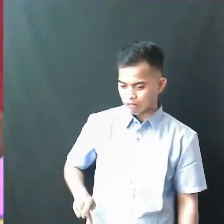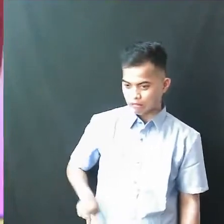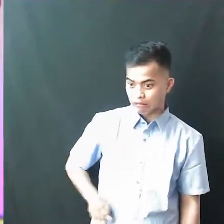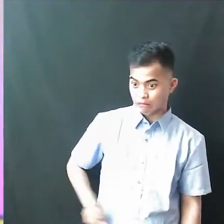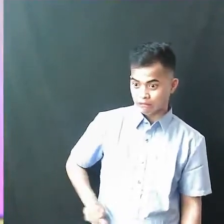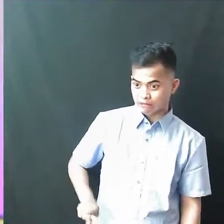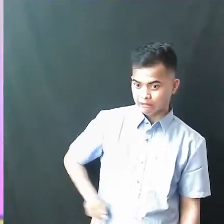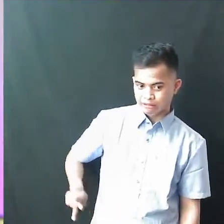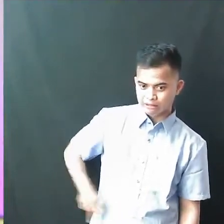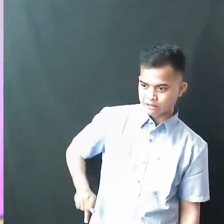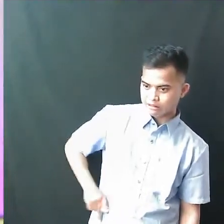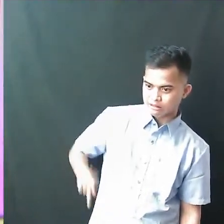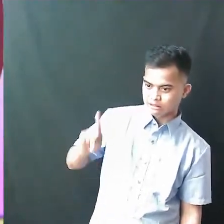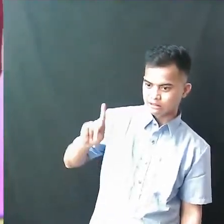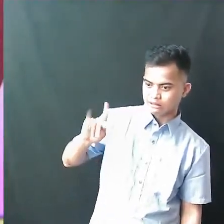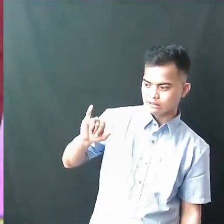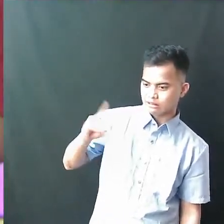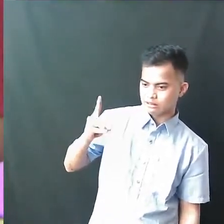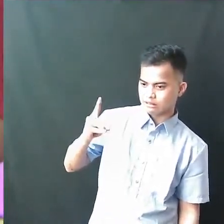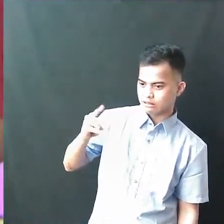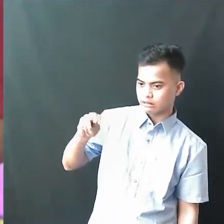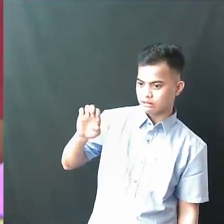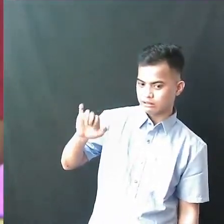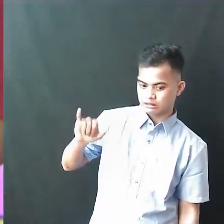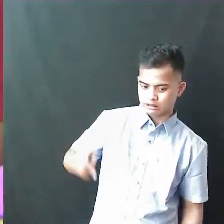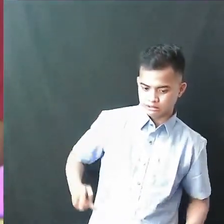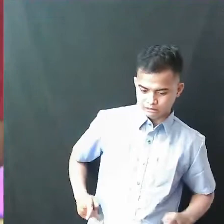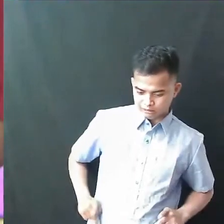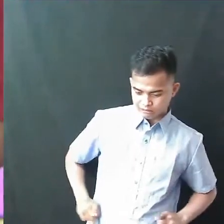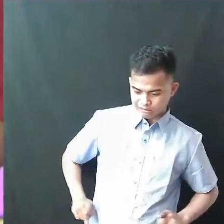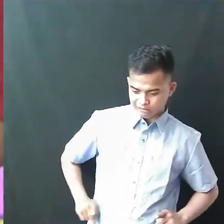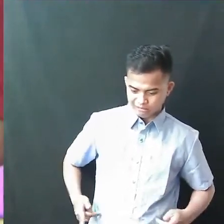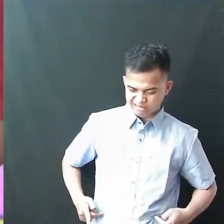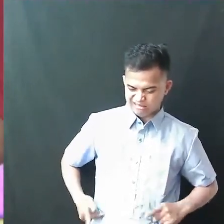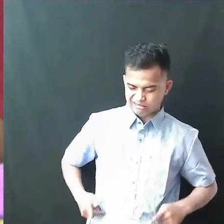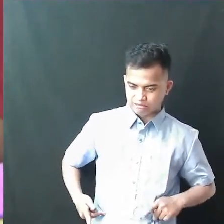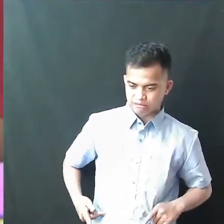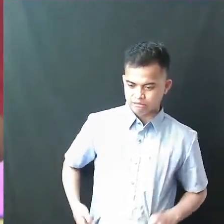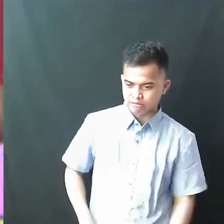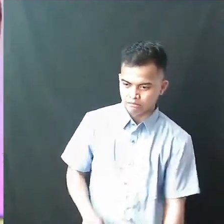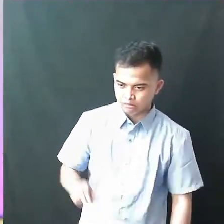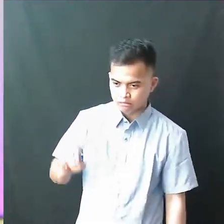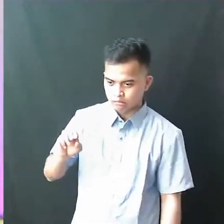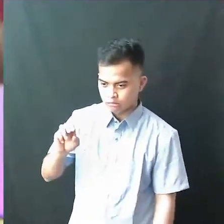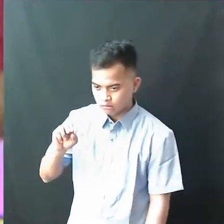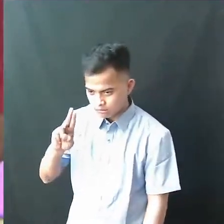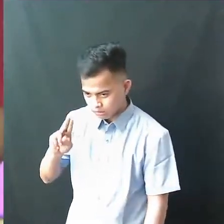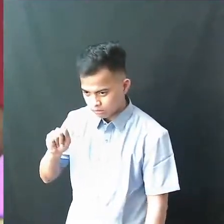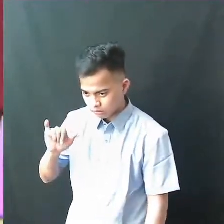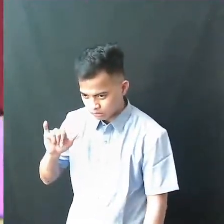Ma'am Naomi, okay na? Kaya lang? Amen? Pray? Lay